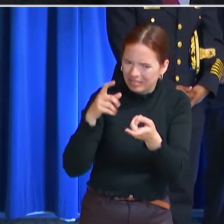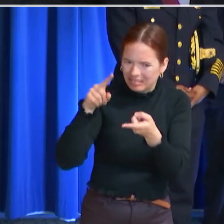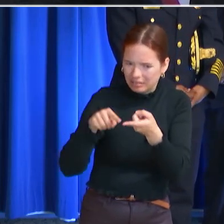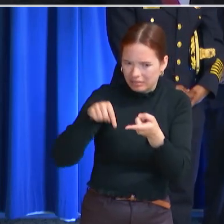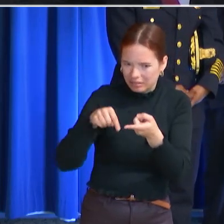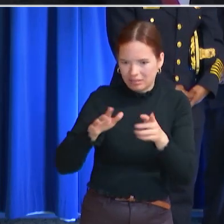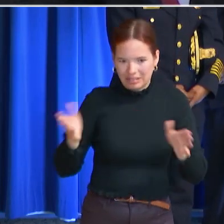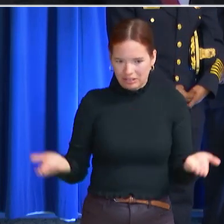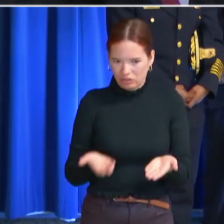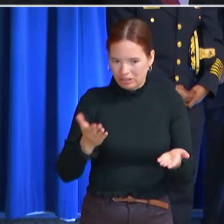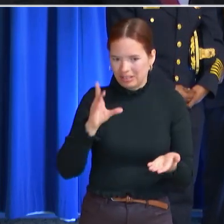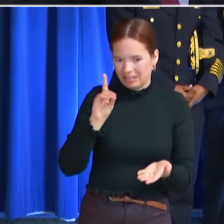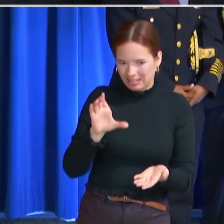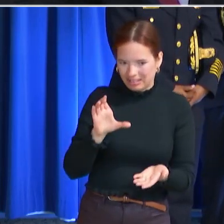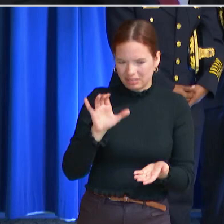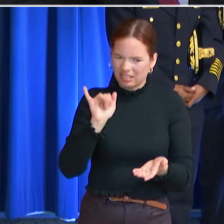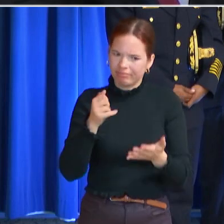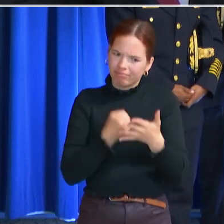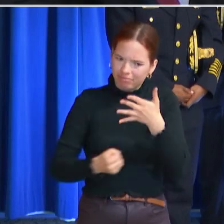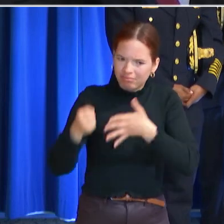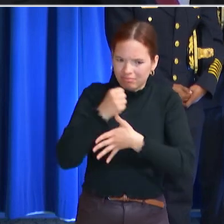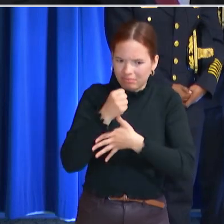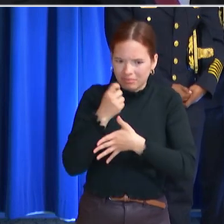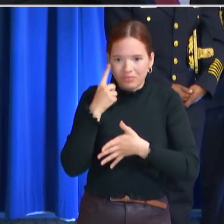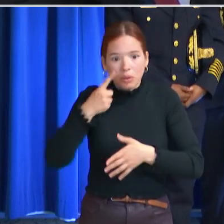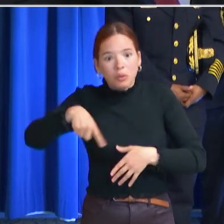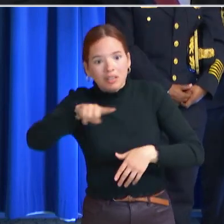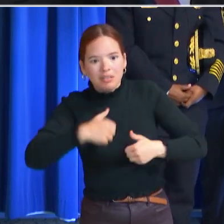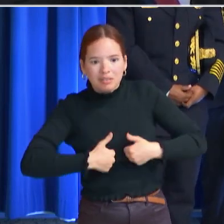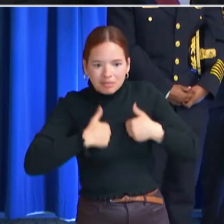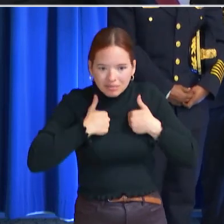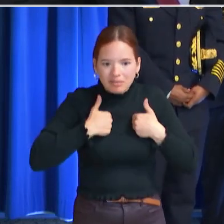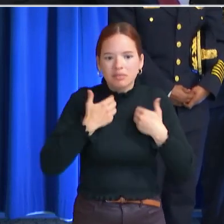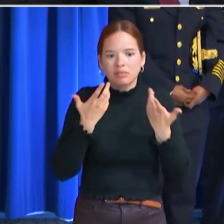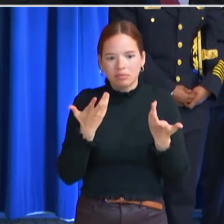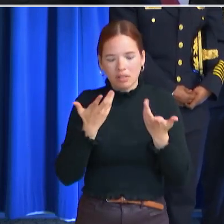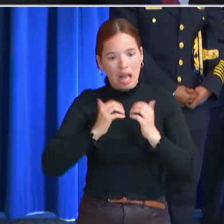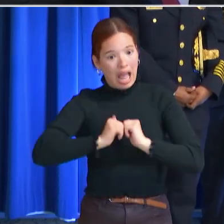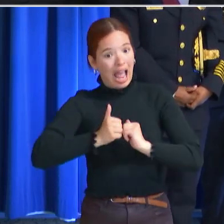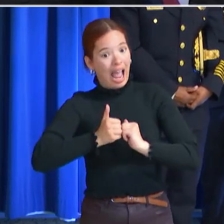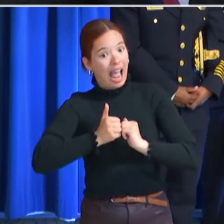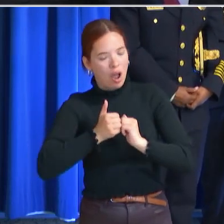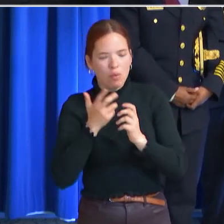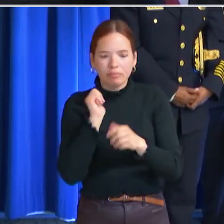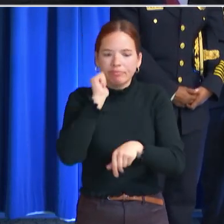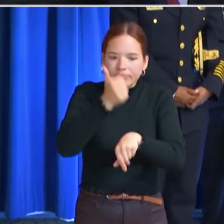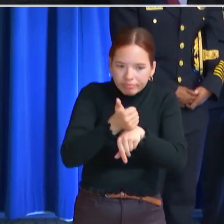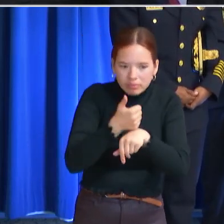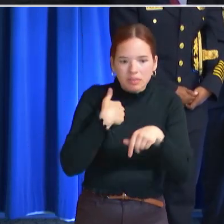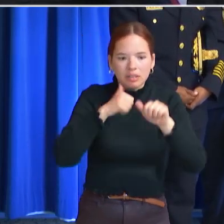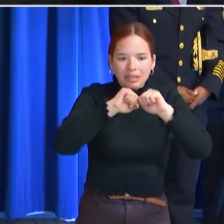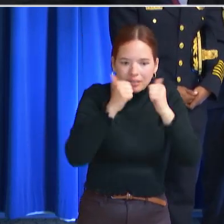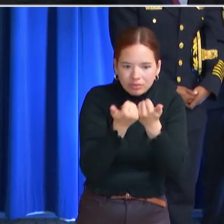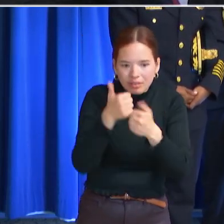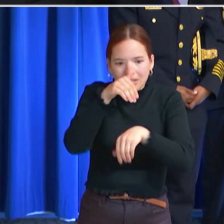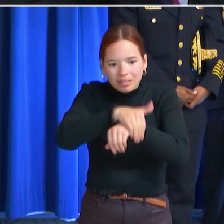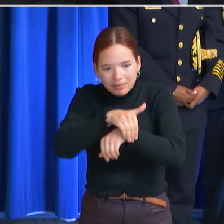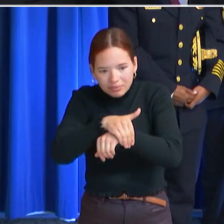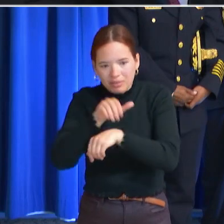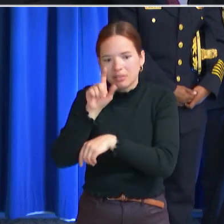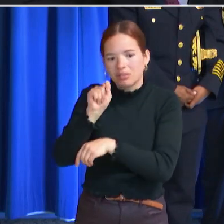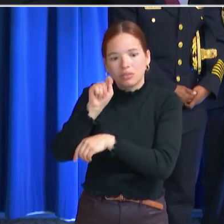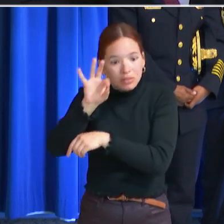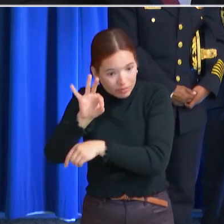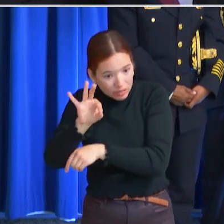also focused in on our nightlife areas by the formation of the multi-agency Nightlife Task Force, and we saw significant